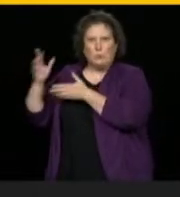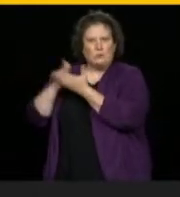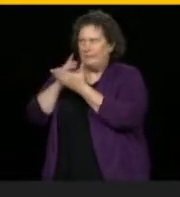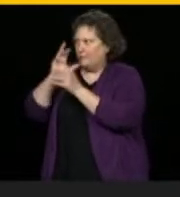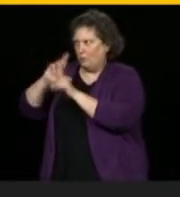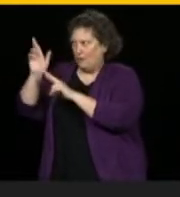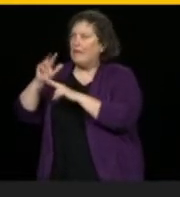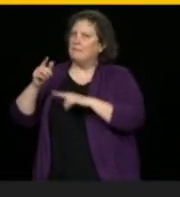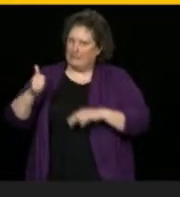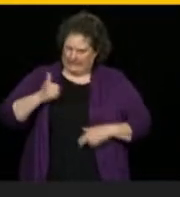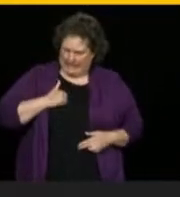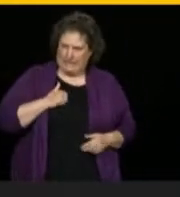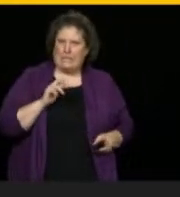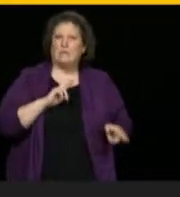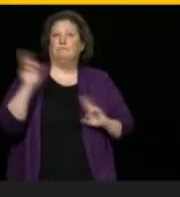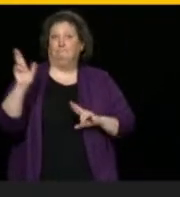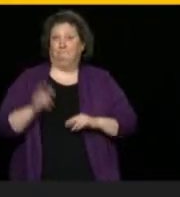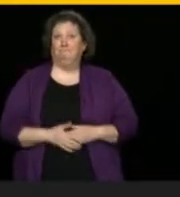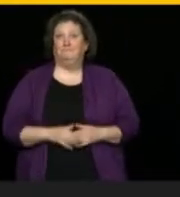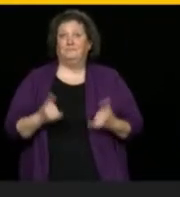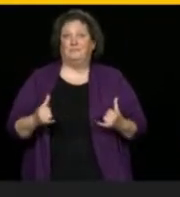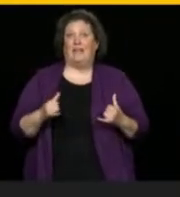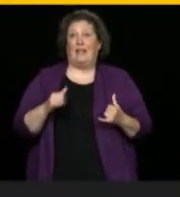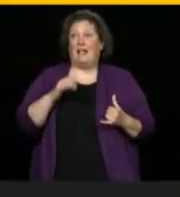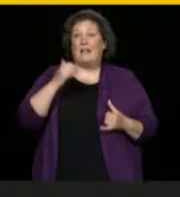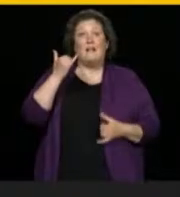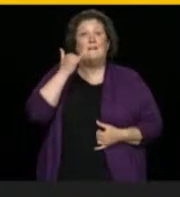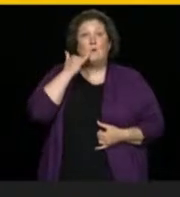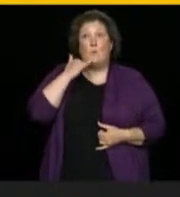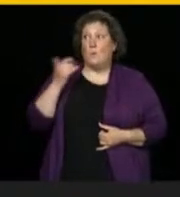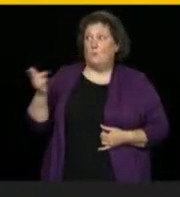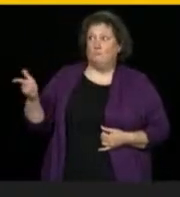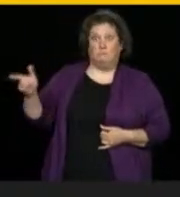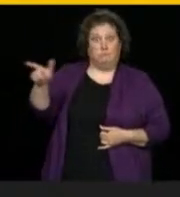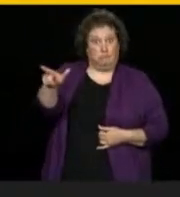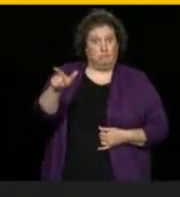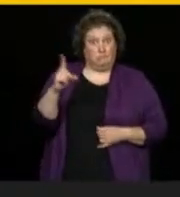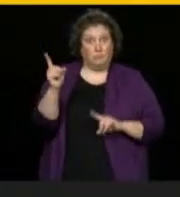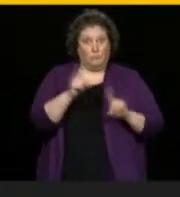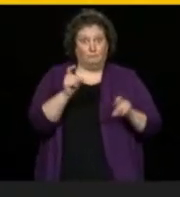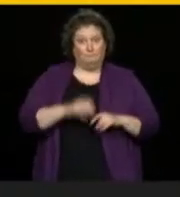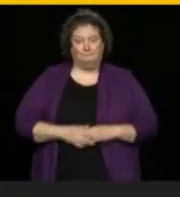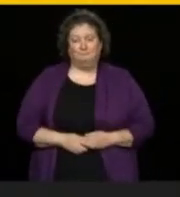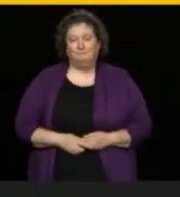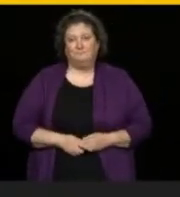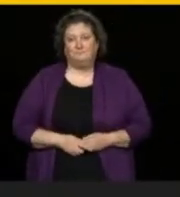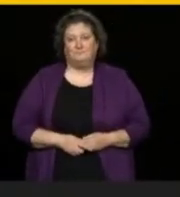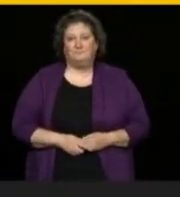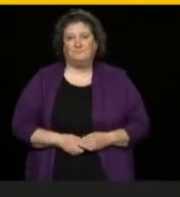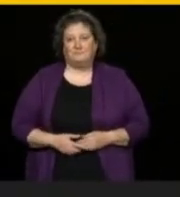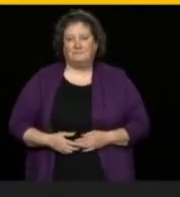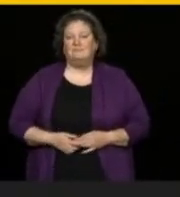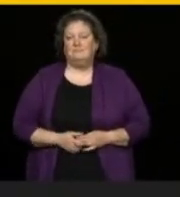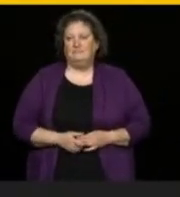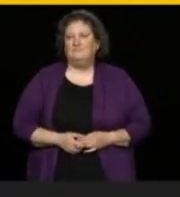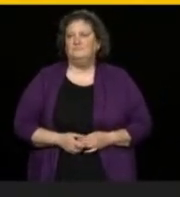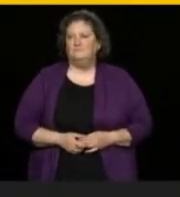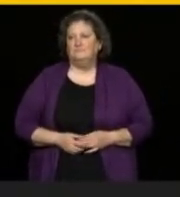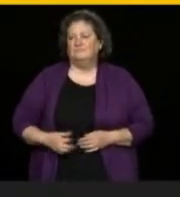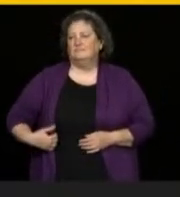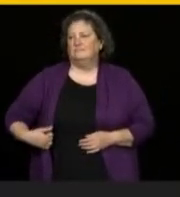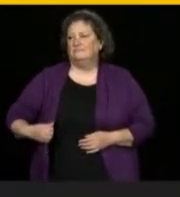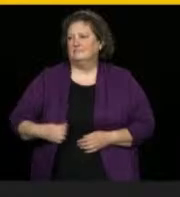téléphone. Opérateur, c'est à vous. Moving to the phone operator, please. Merci. Please press *1 on the